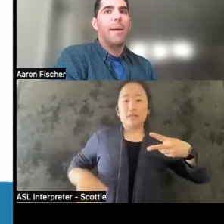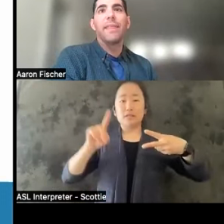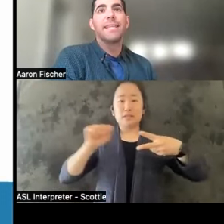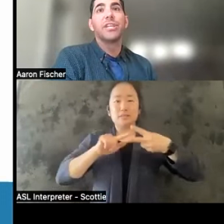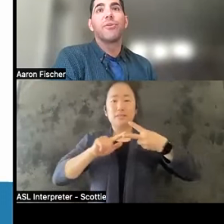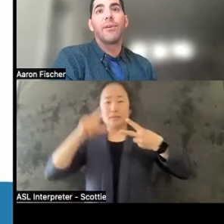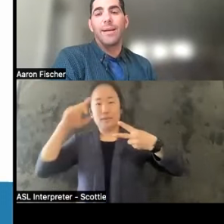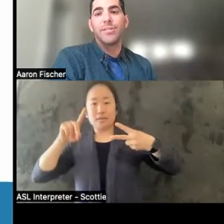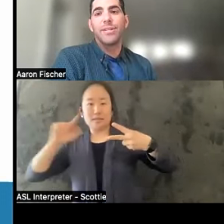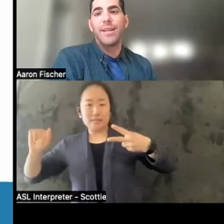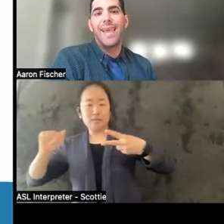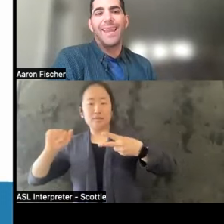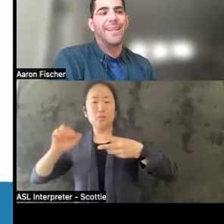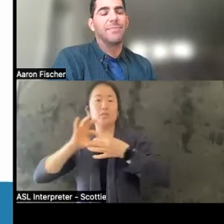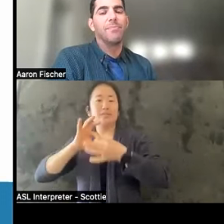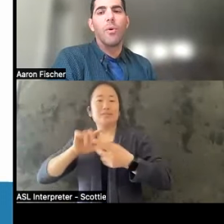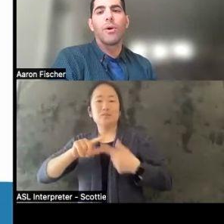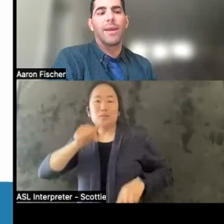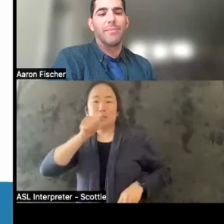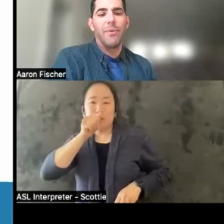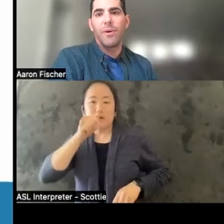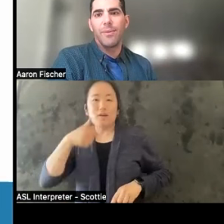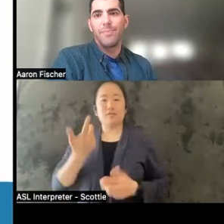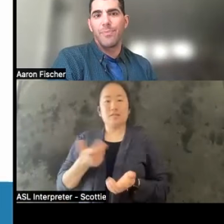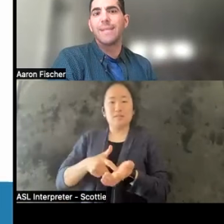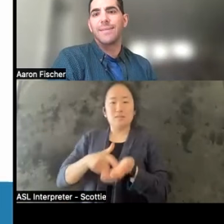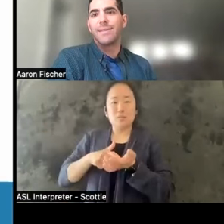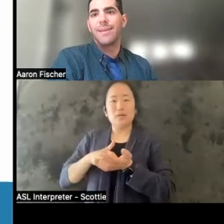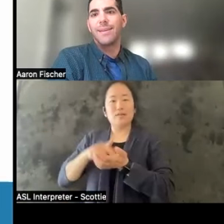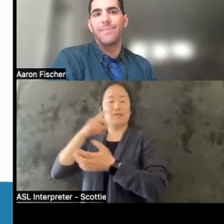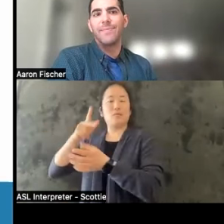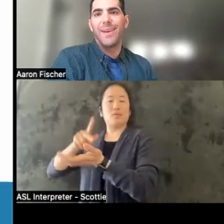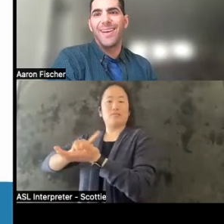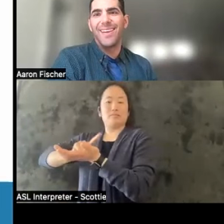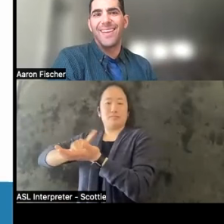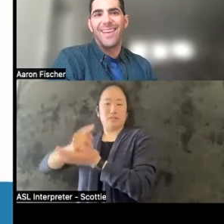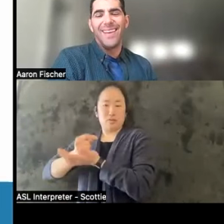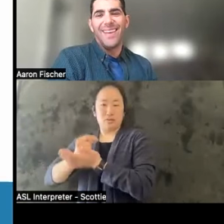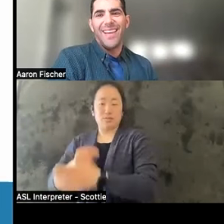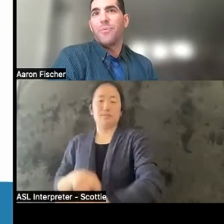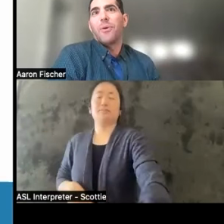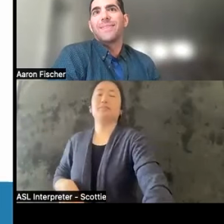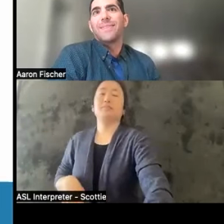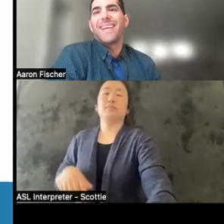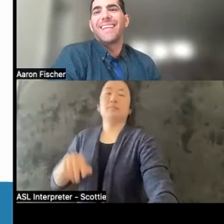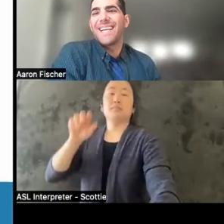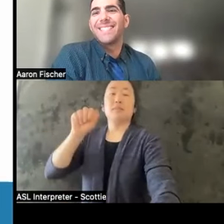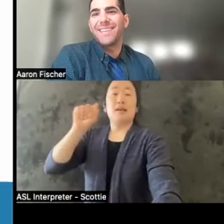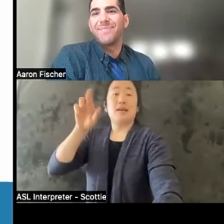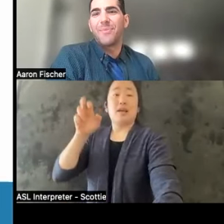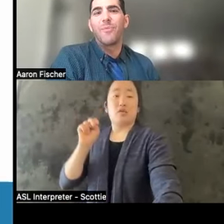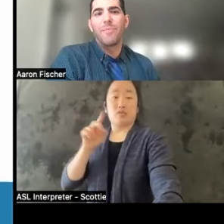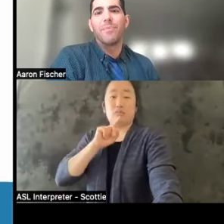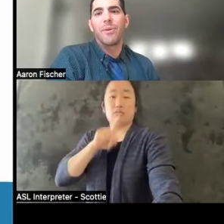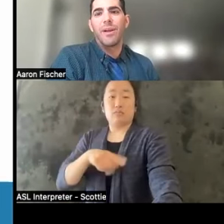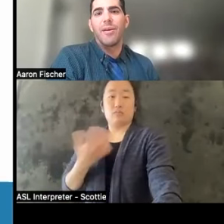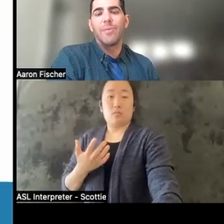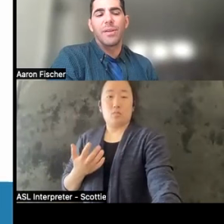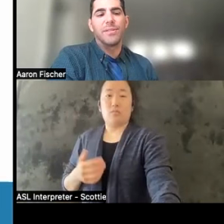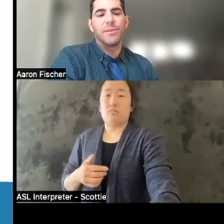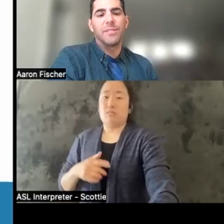it. I think it's a great question, and it is more and more present in the world as I see it. More and more